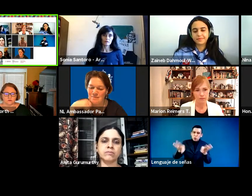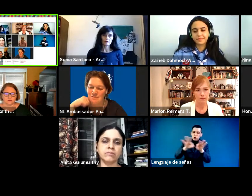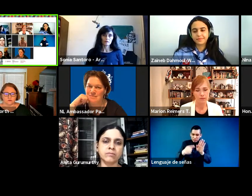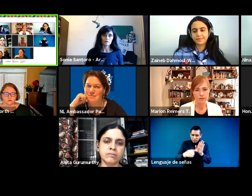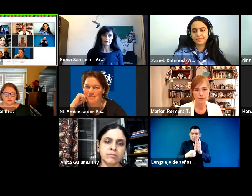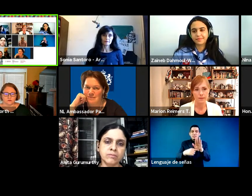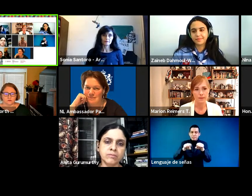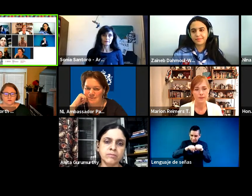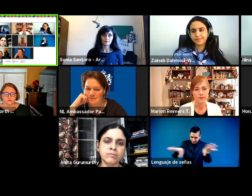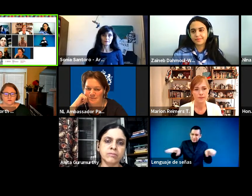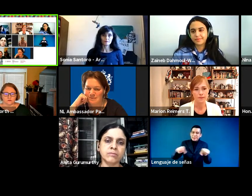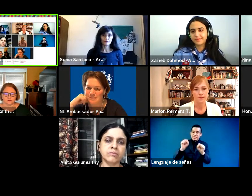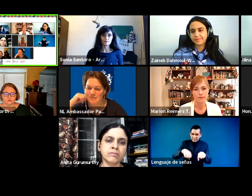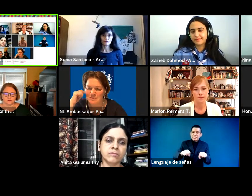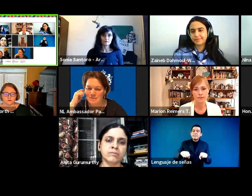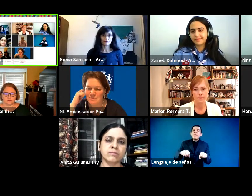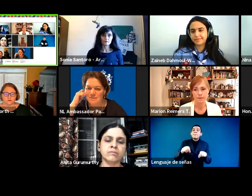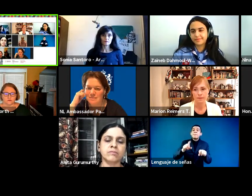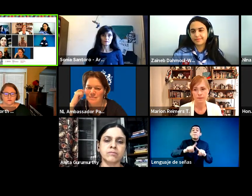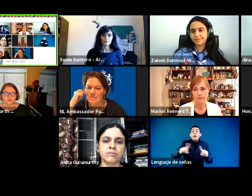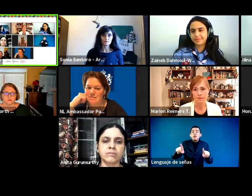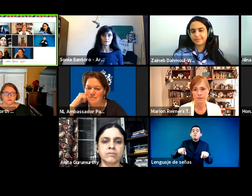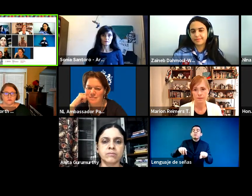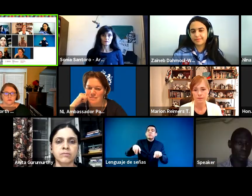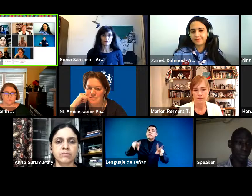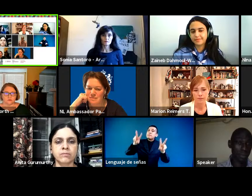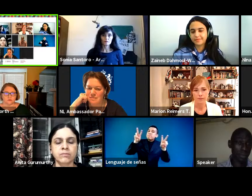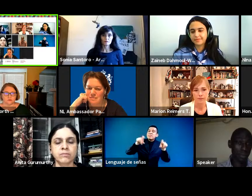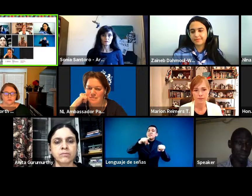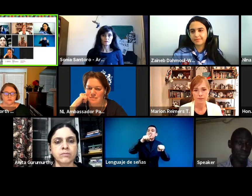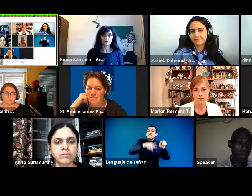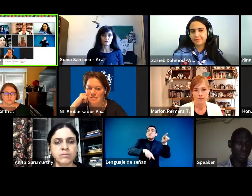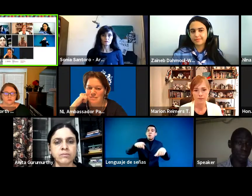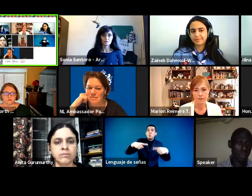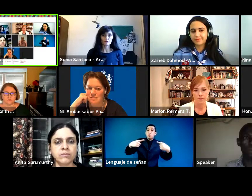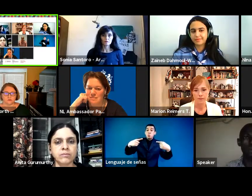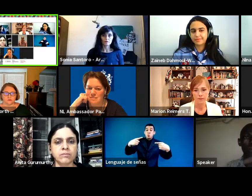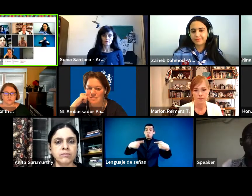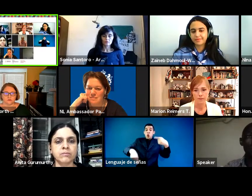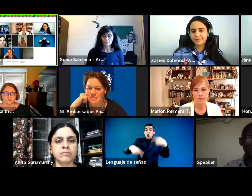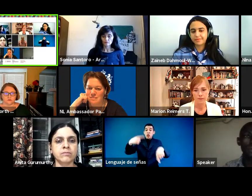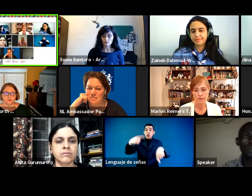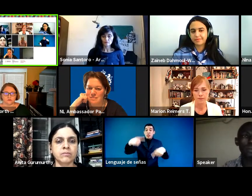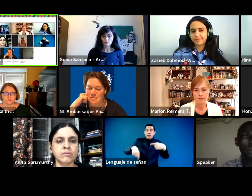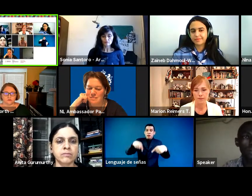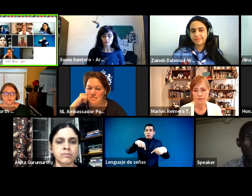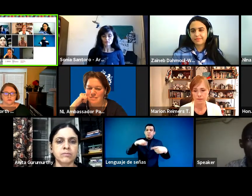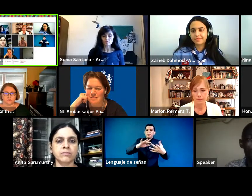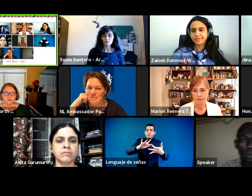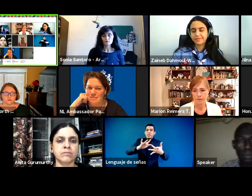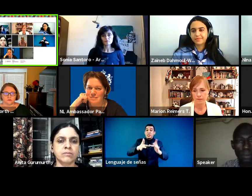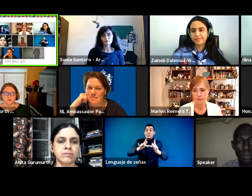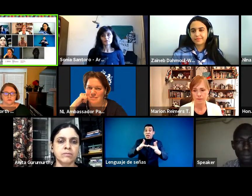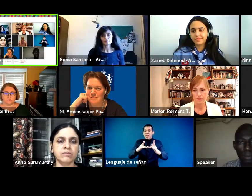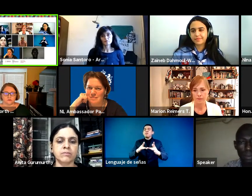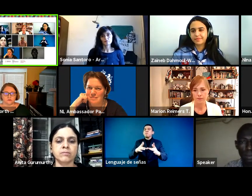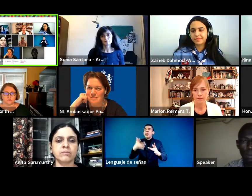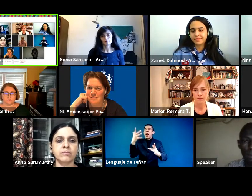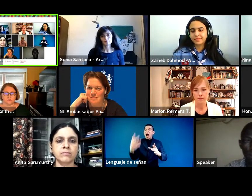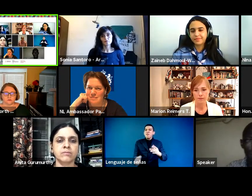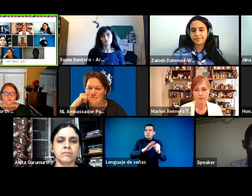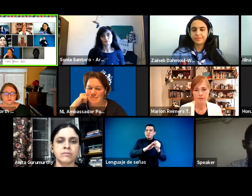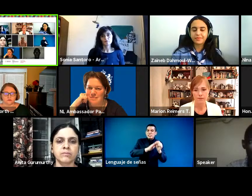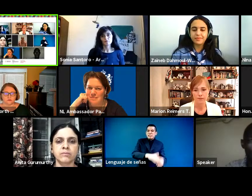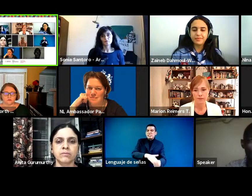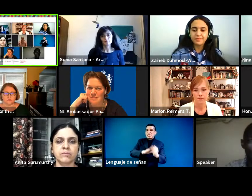little restriction and all that. I think we need to set an agenda with the media